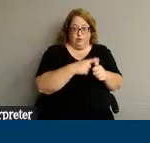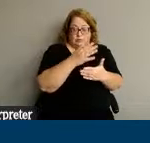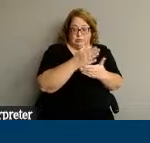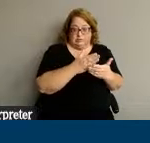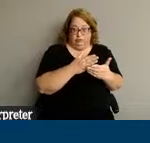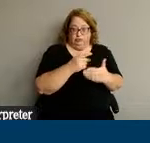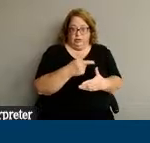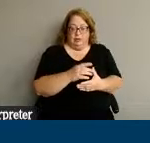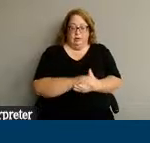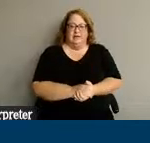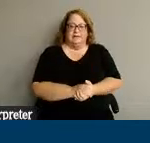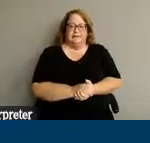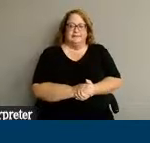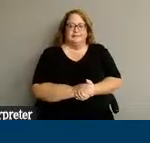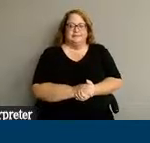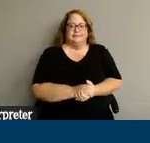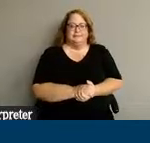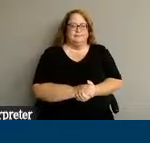section?